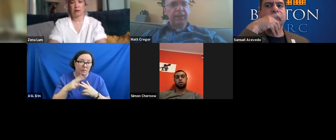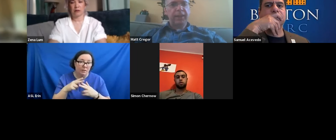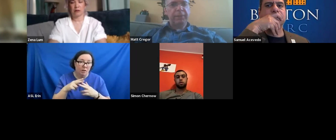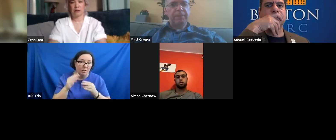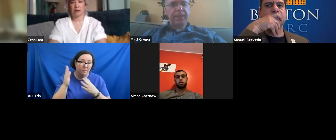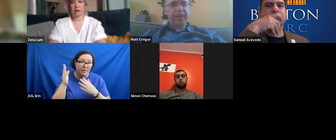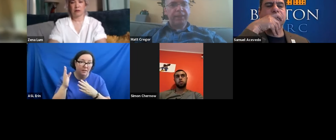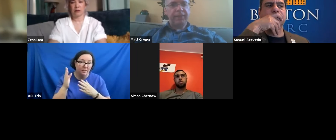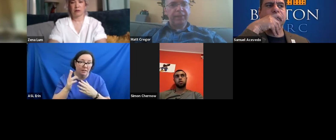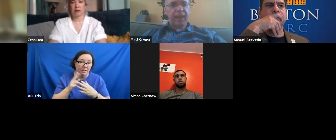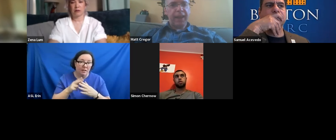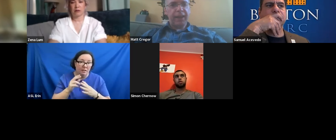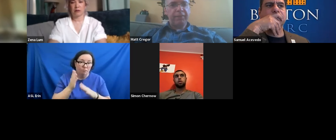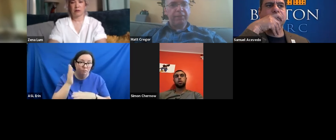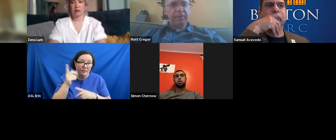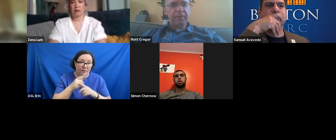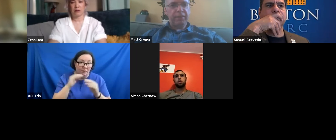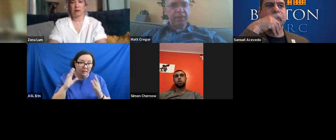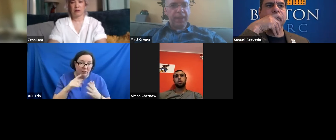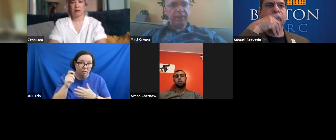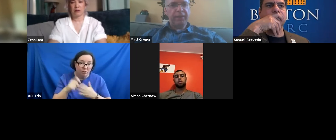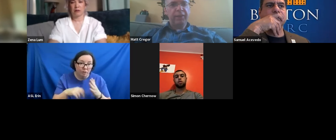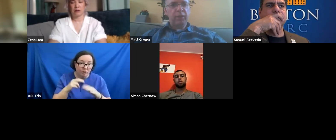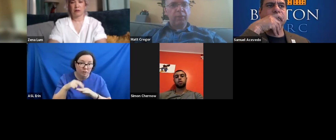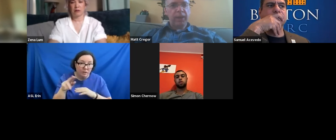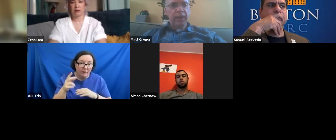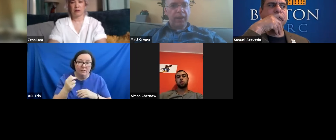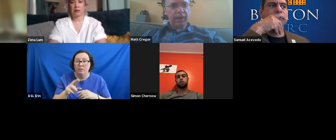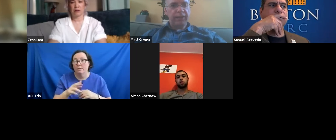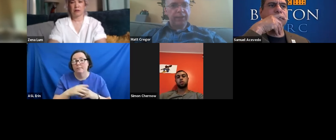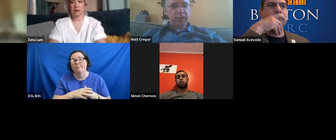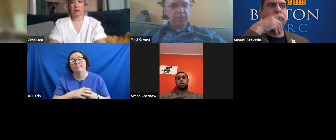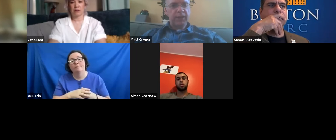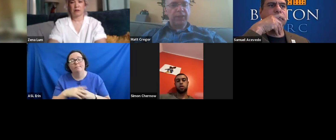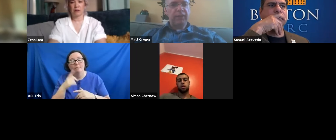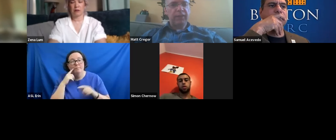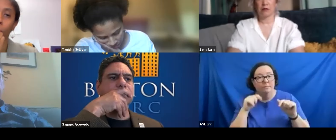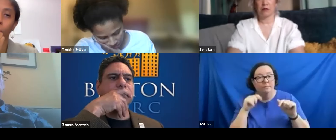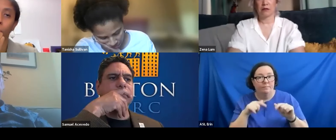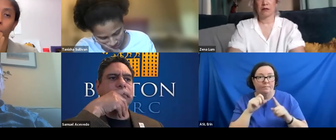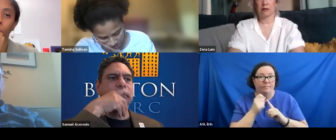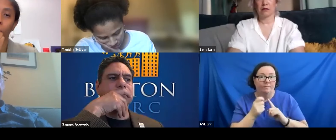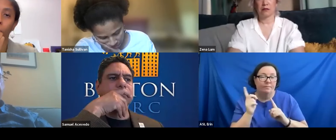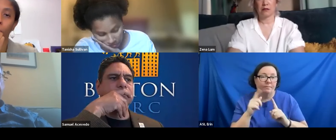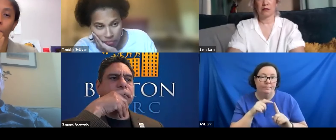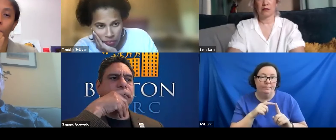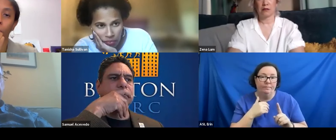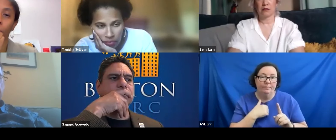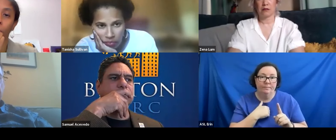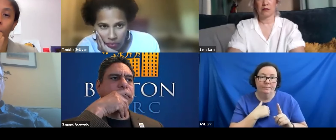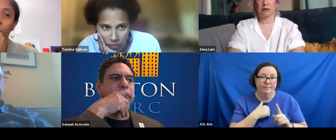nominations. And I think we are in a situation of